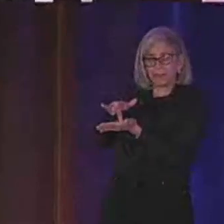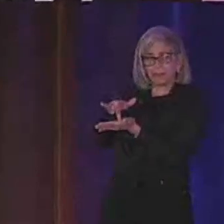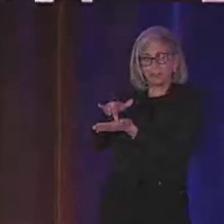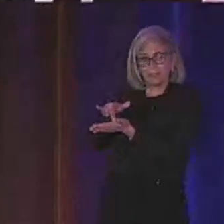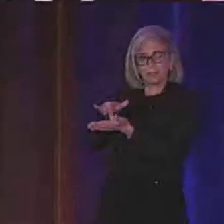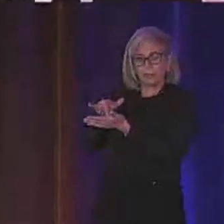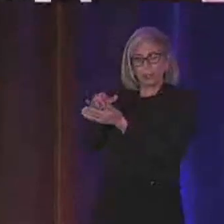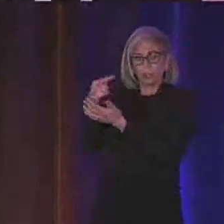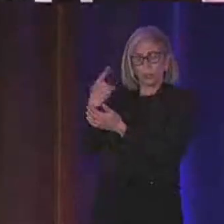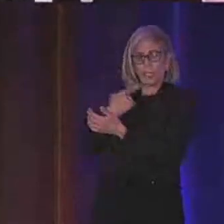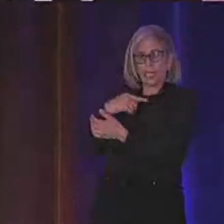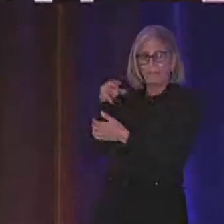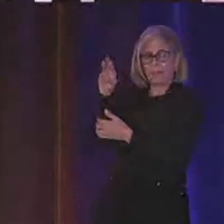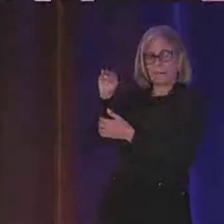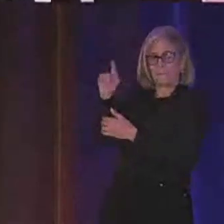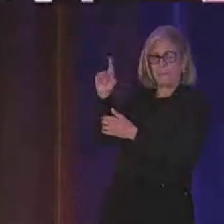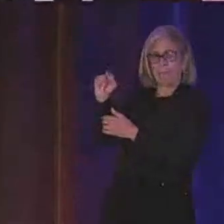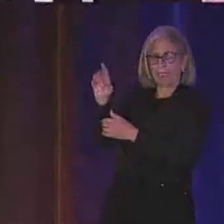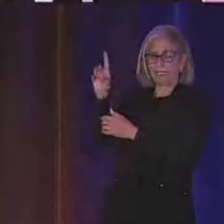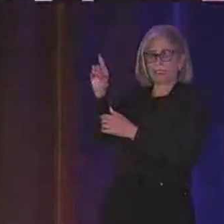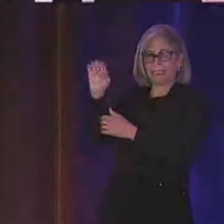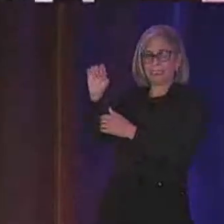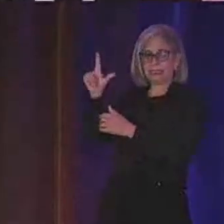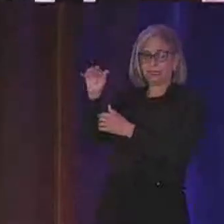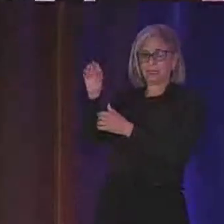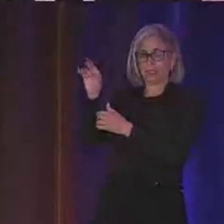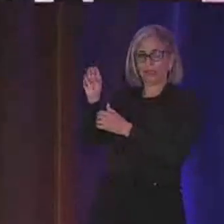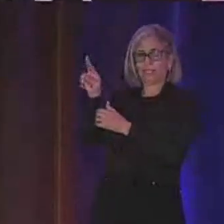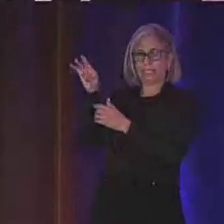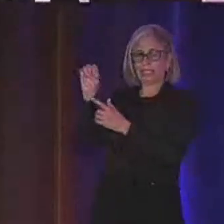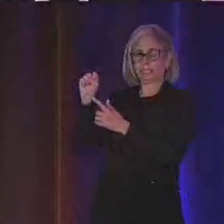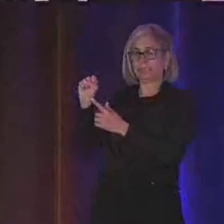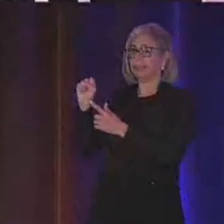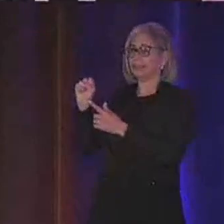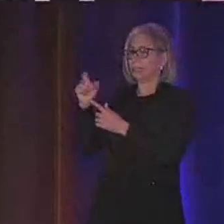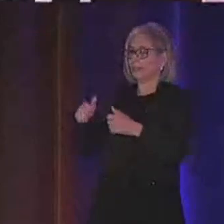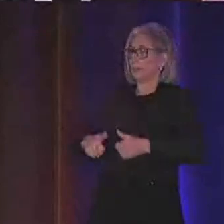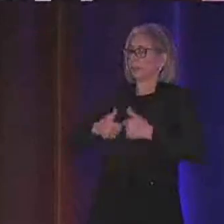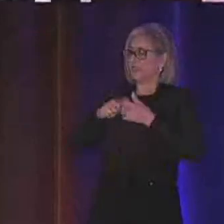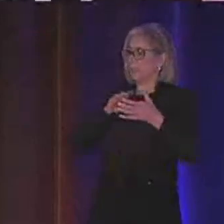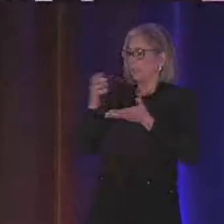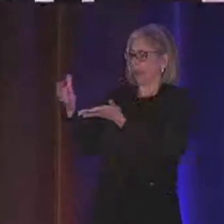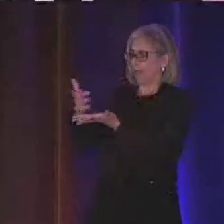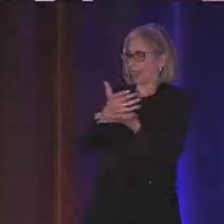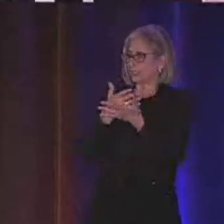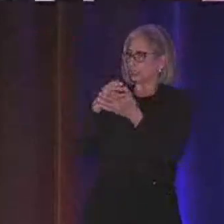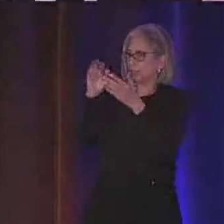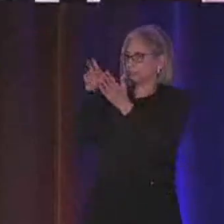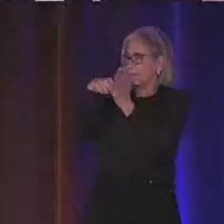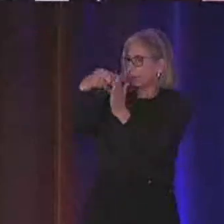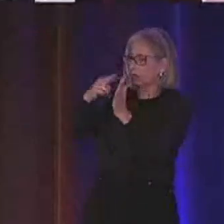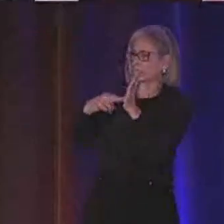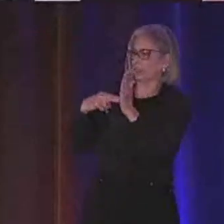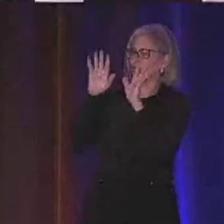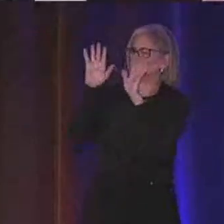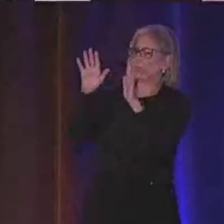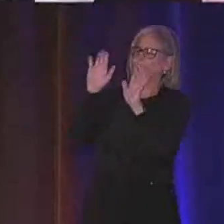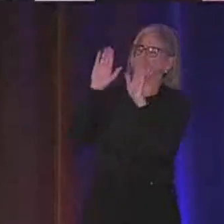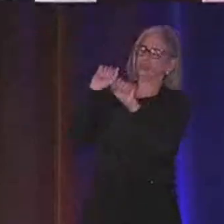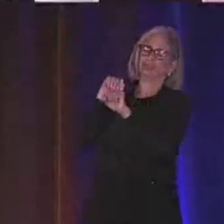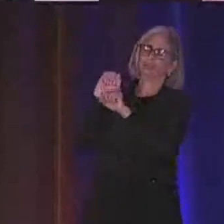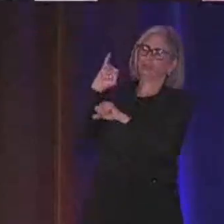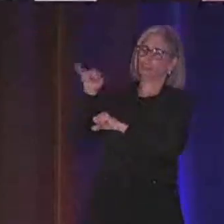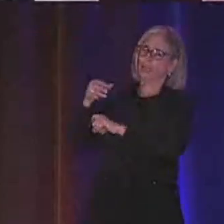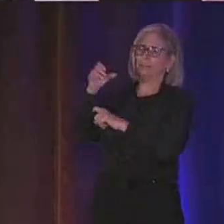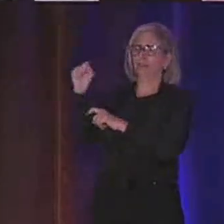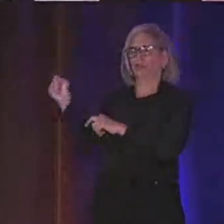is a generative artist. This is from his Meridian collection. He also has a great JavaScript library,